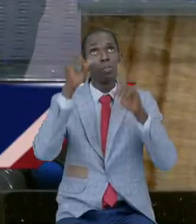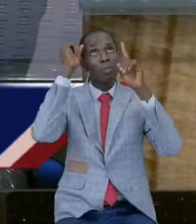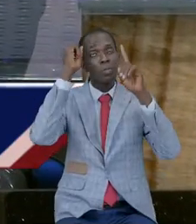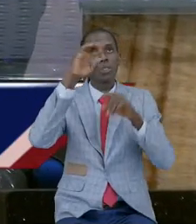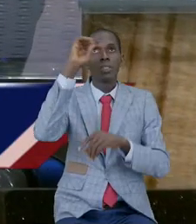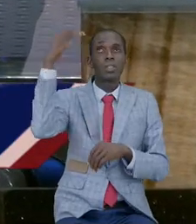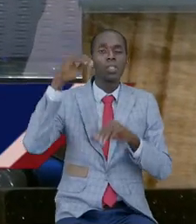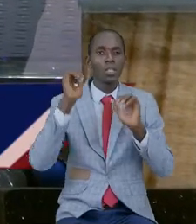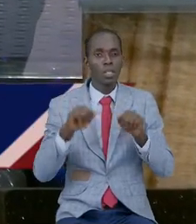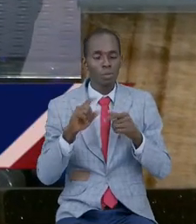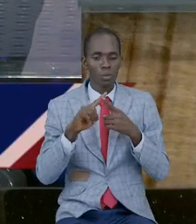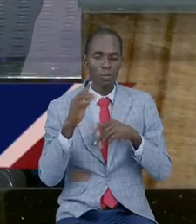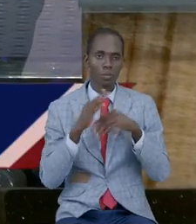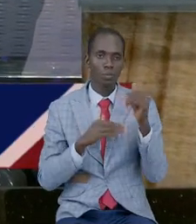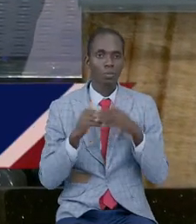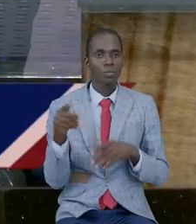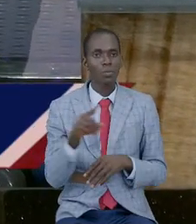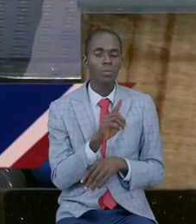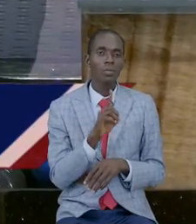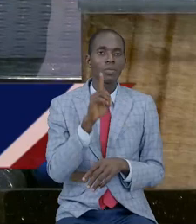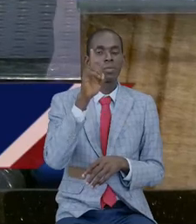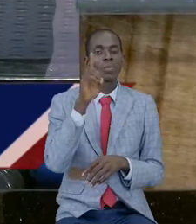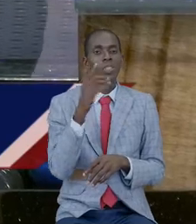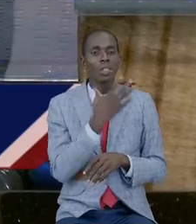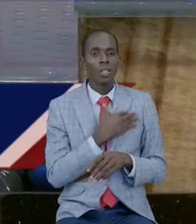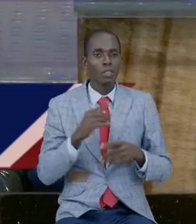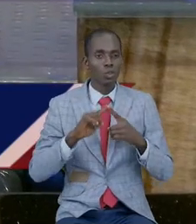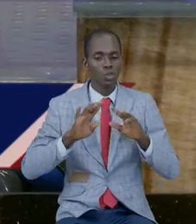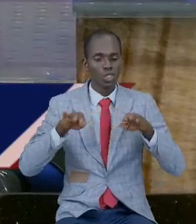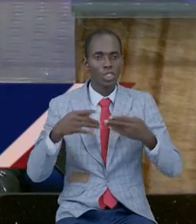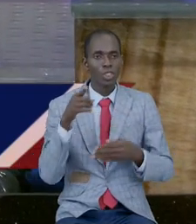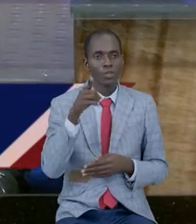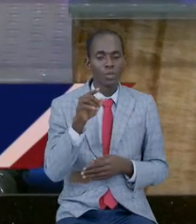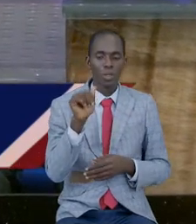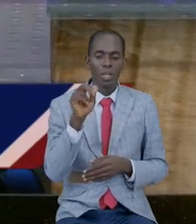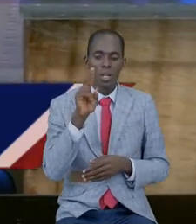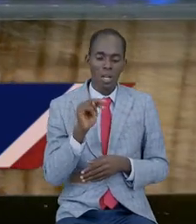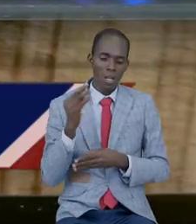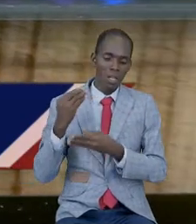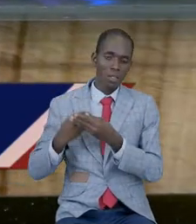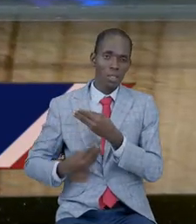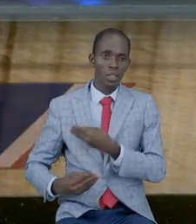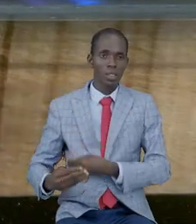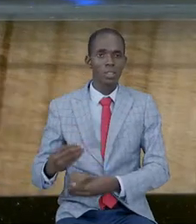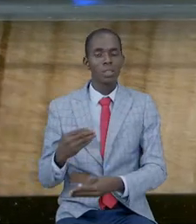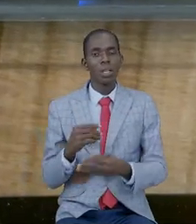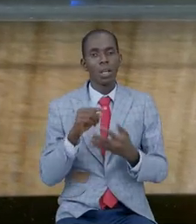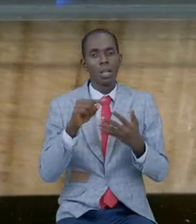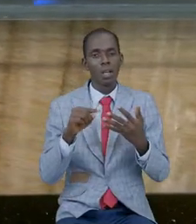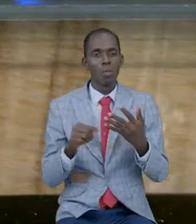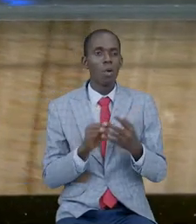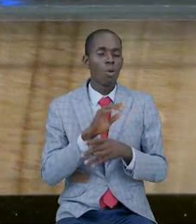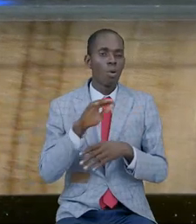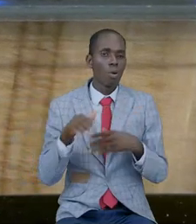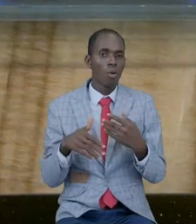able to build you up and to give you an inheritance among